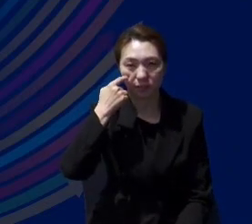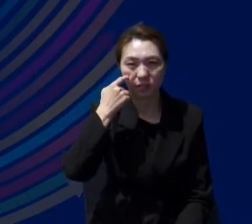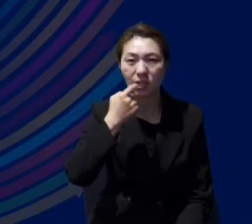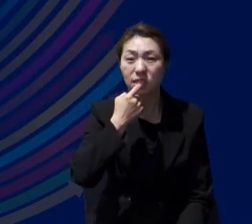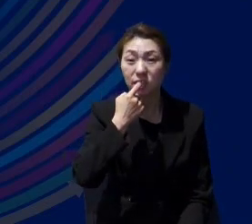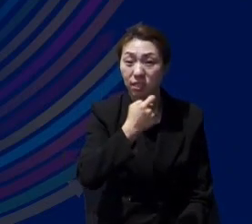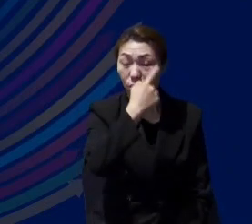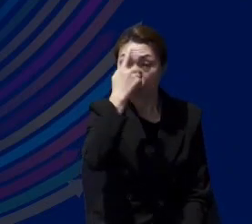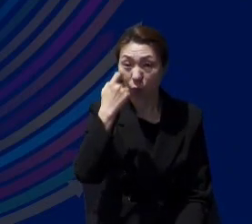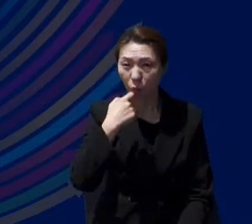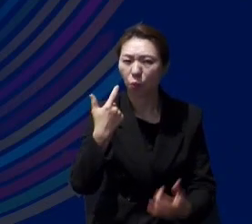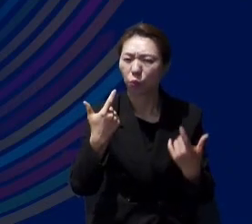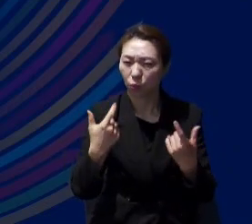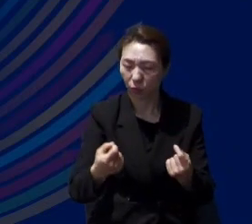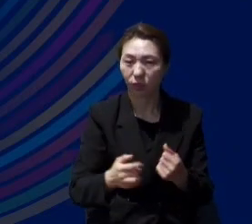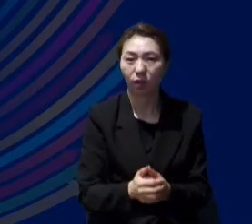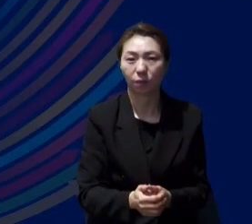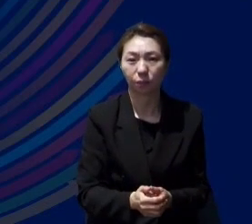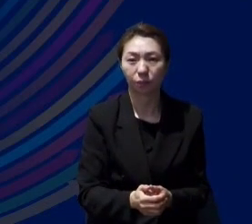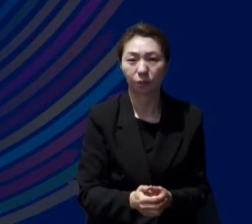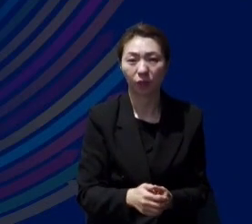on.